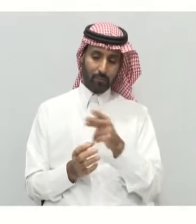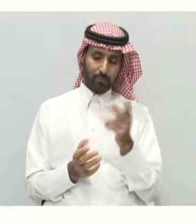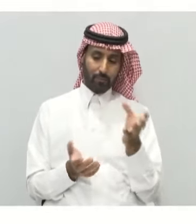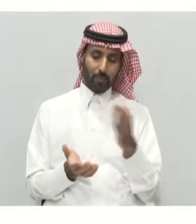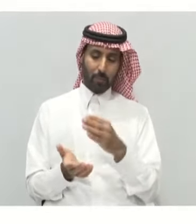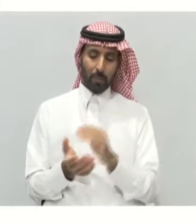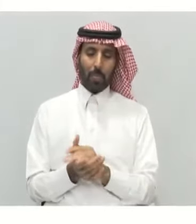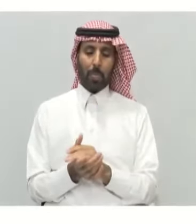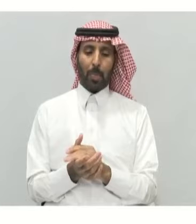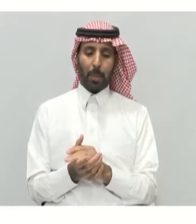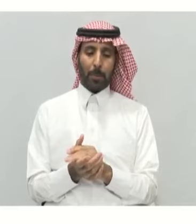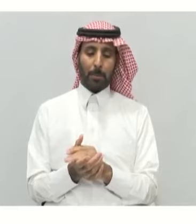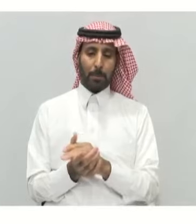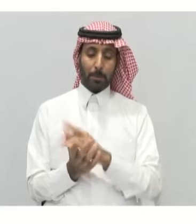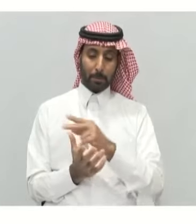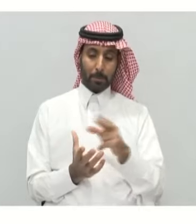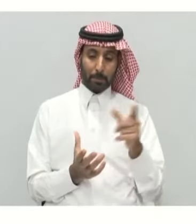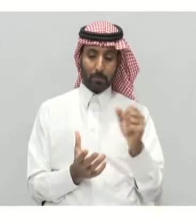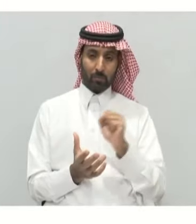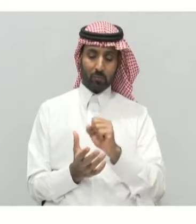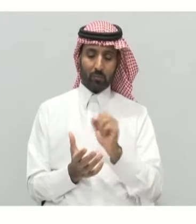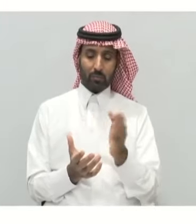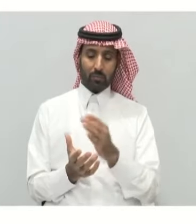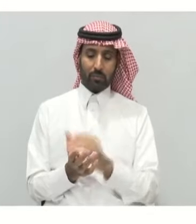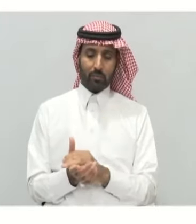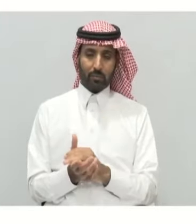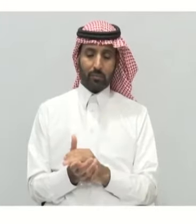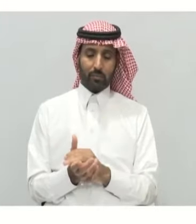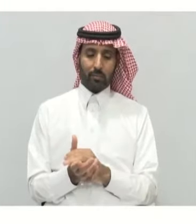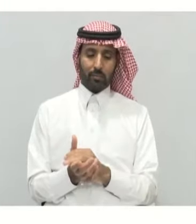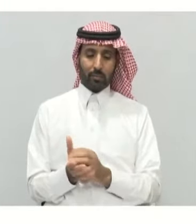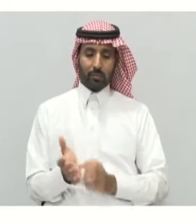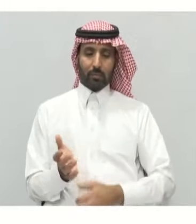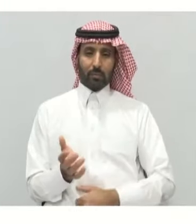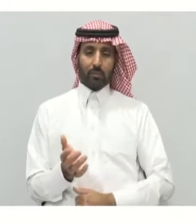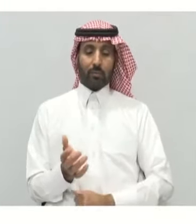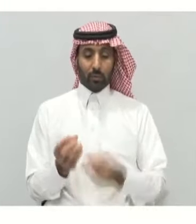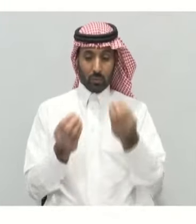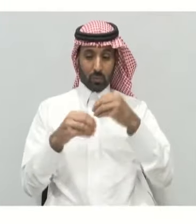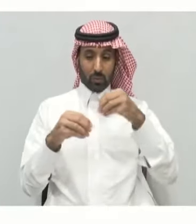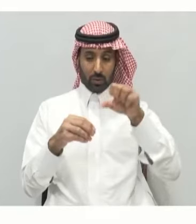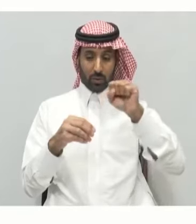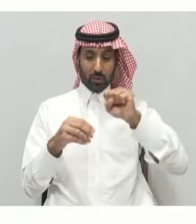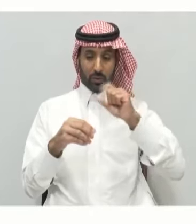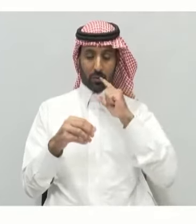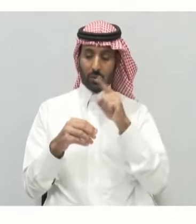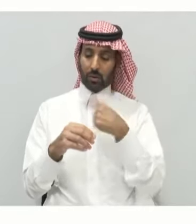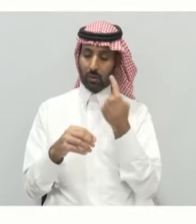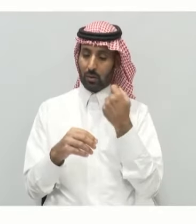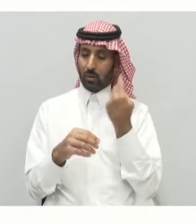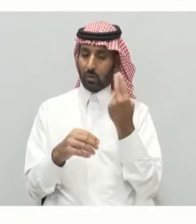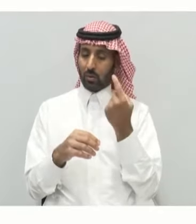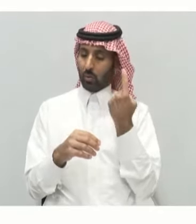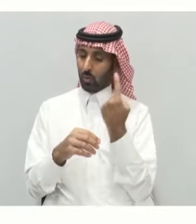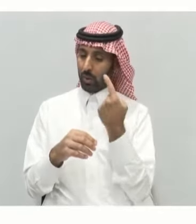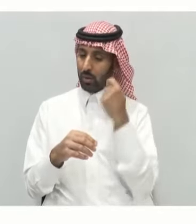a system. So it has its own form. It has its own form when using a third person